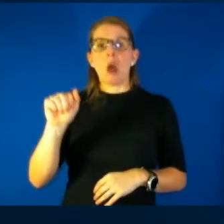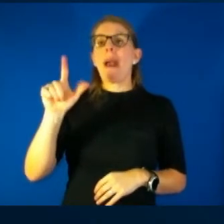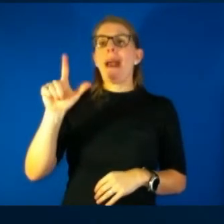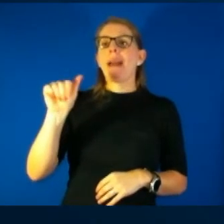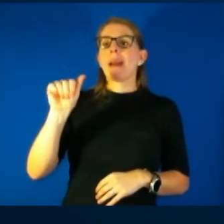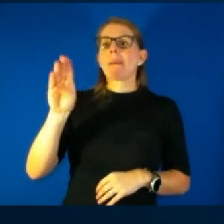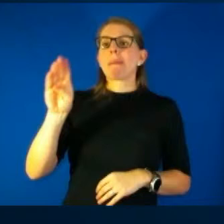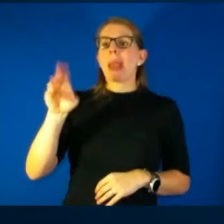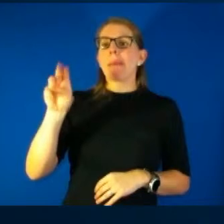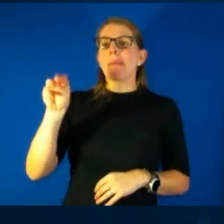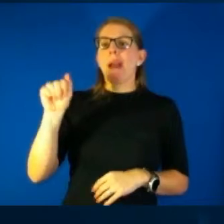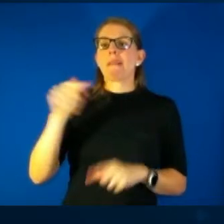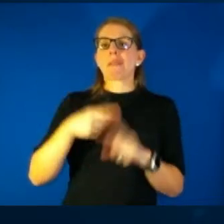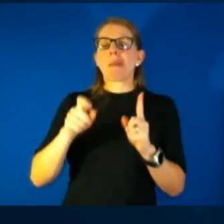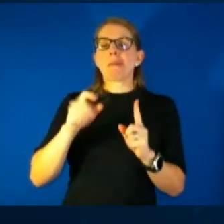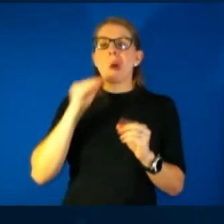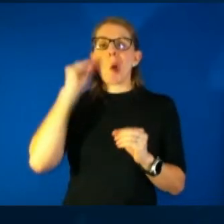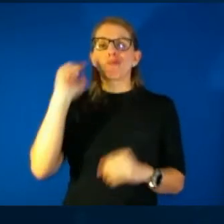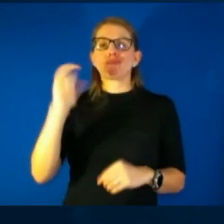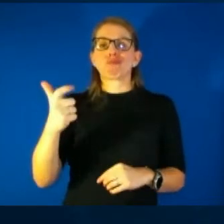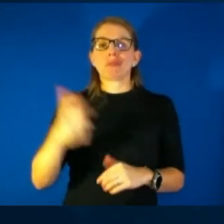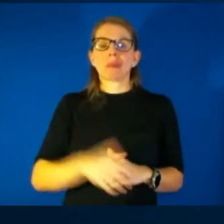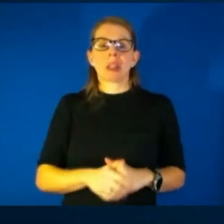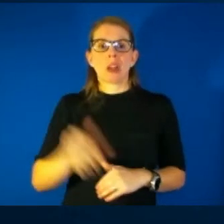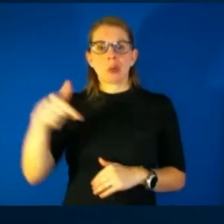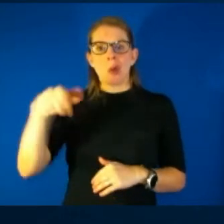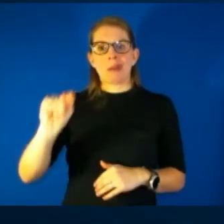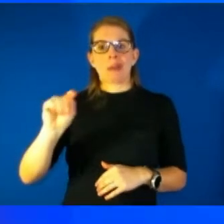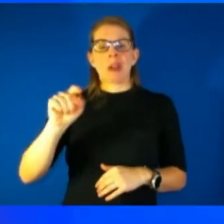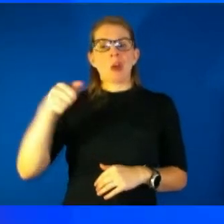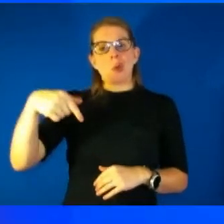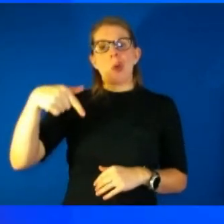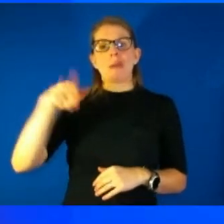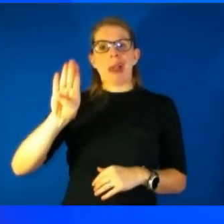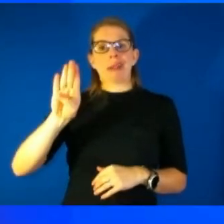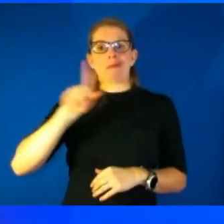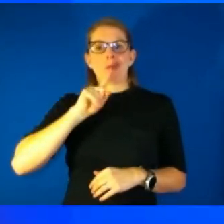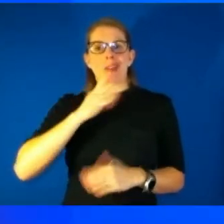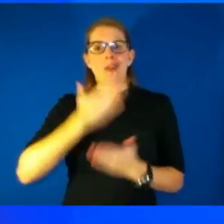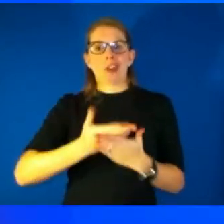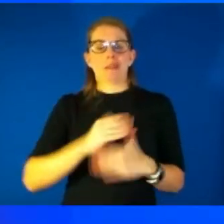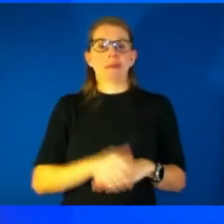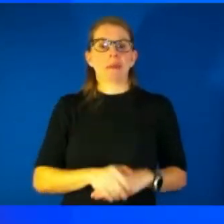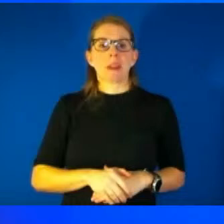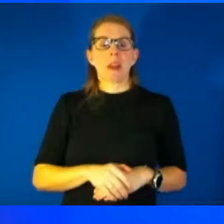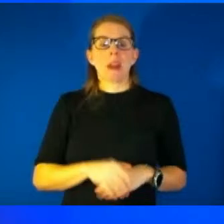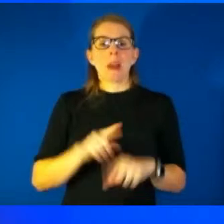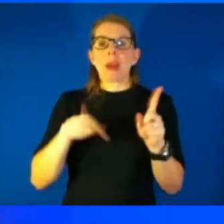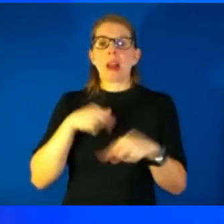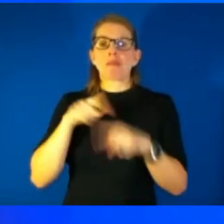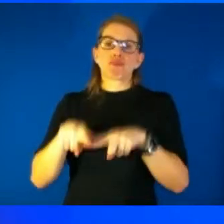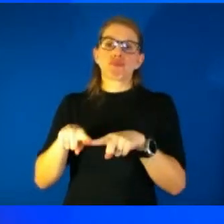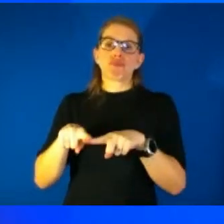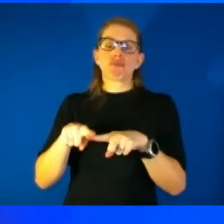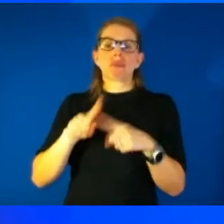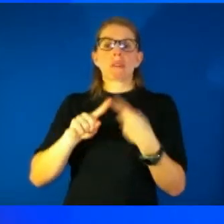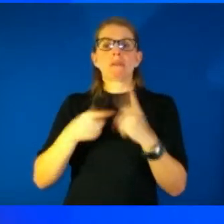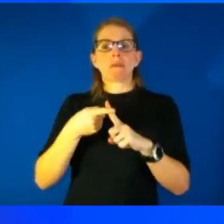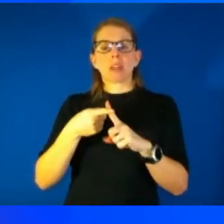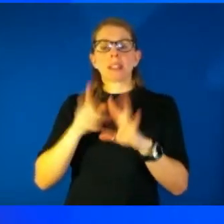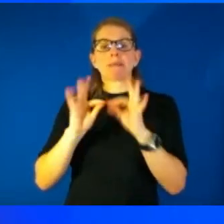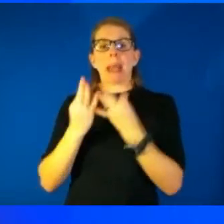watch Bama from home sometimes. I But love that quarterback's really good. He's ace. but no, I just lend on family, friends. Try to do some